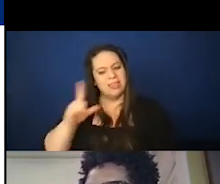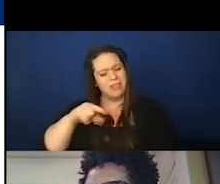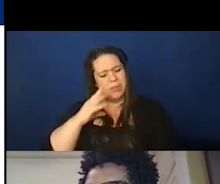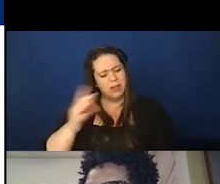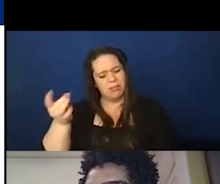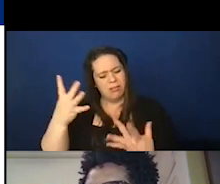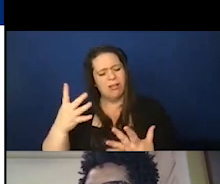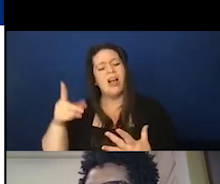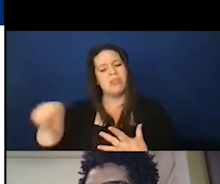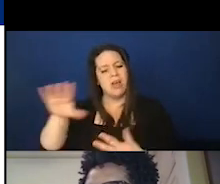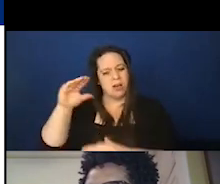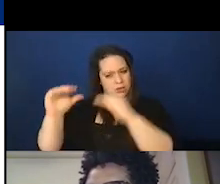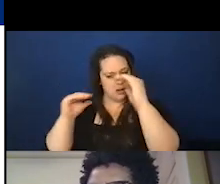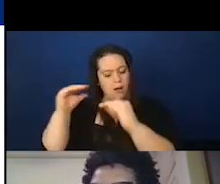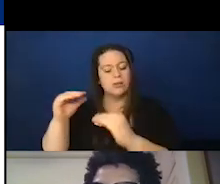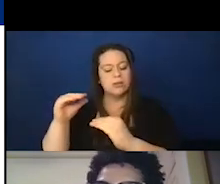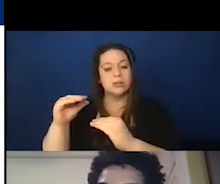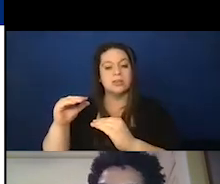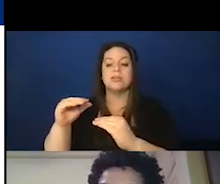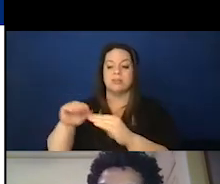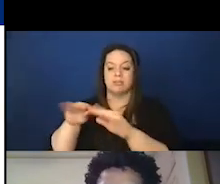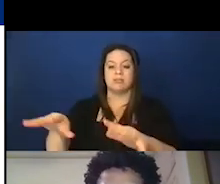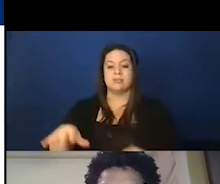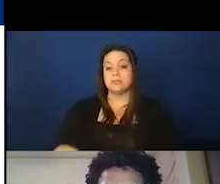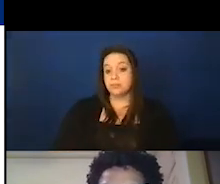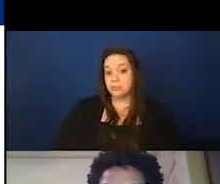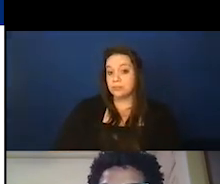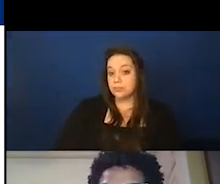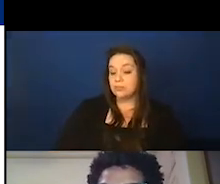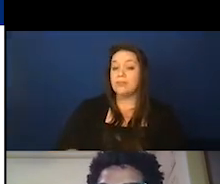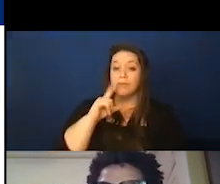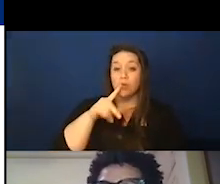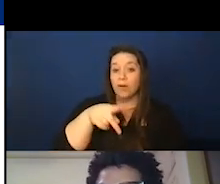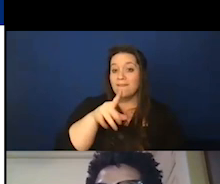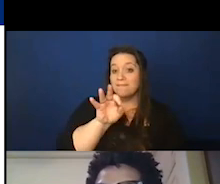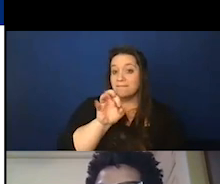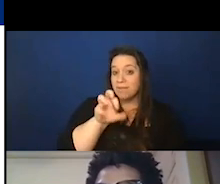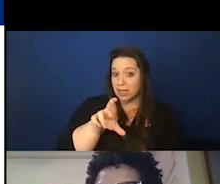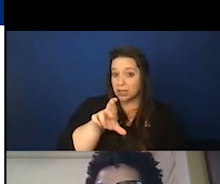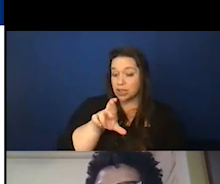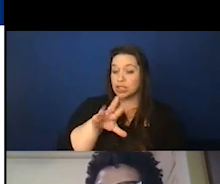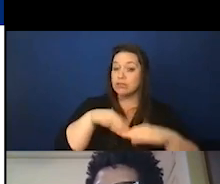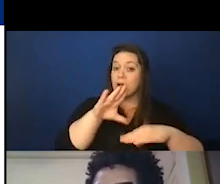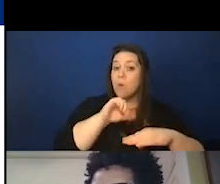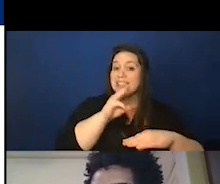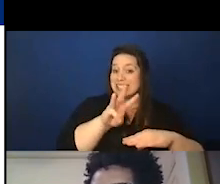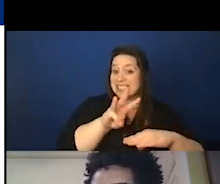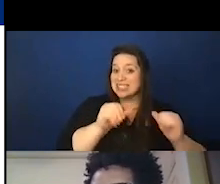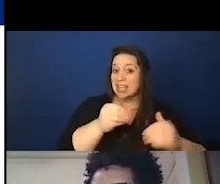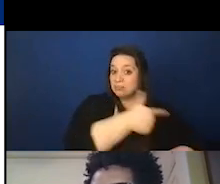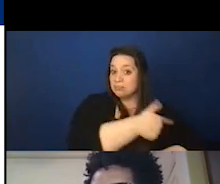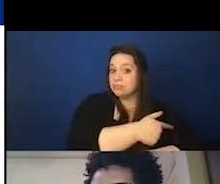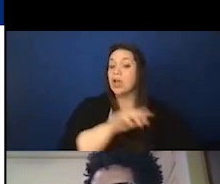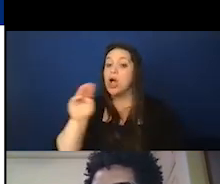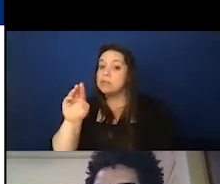adults. In the case of Pfizer, if you get Pfizer, 16 is the lowest point, 18 for Moderna. And then,